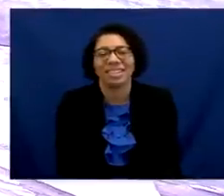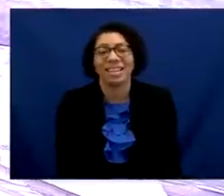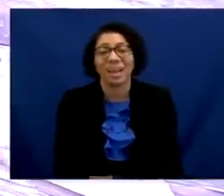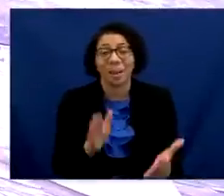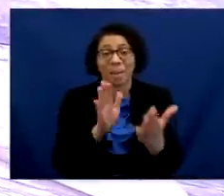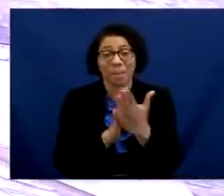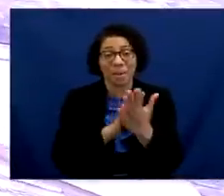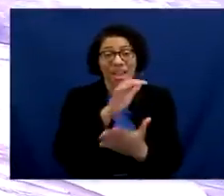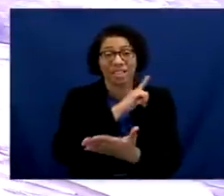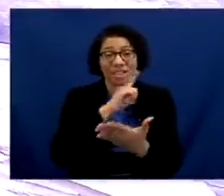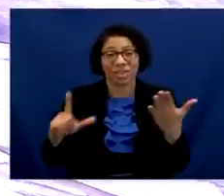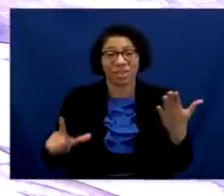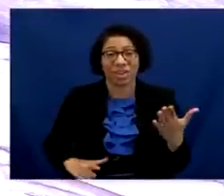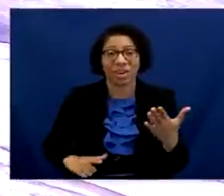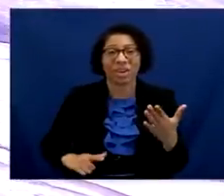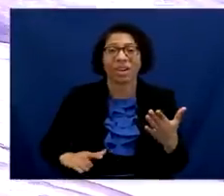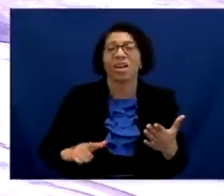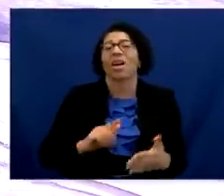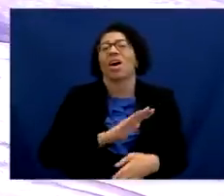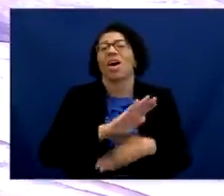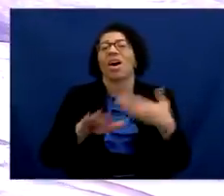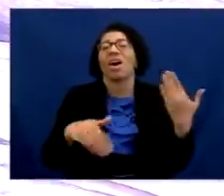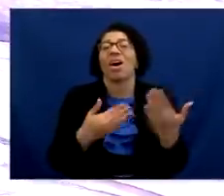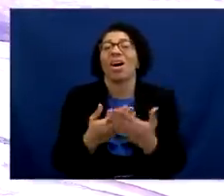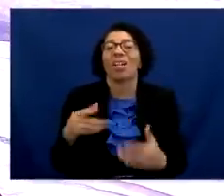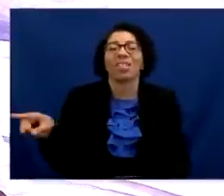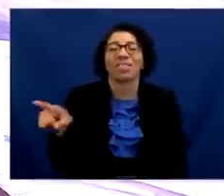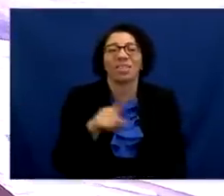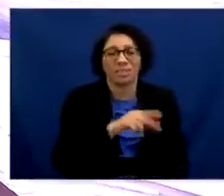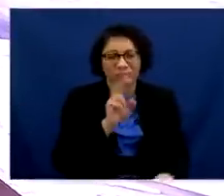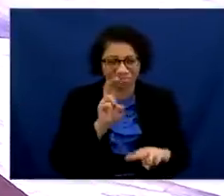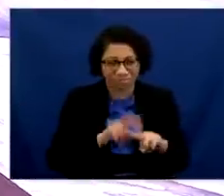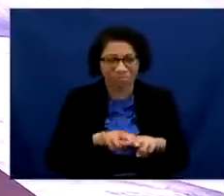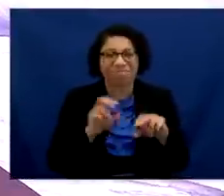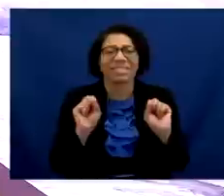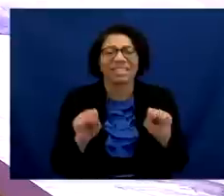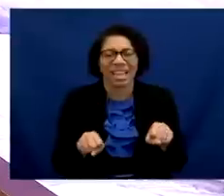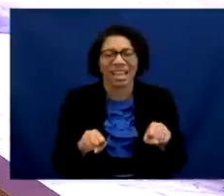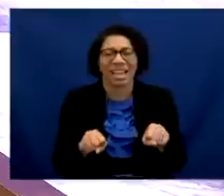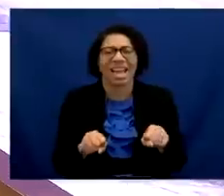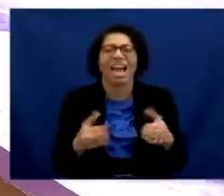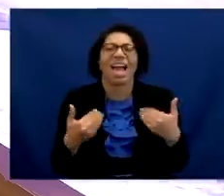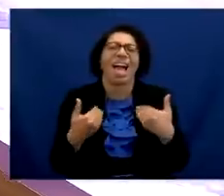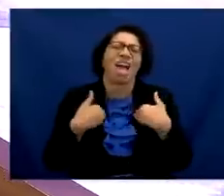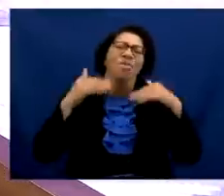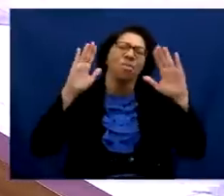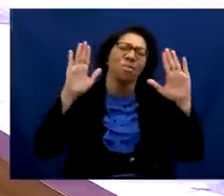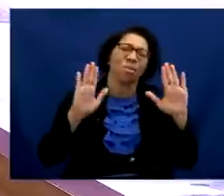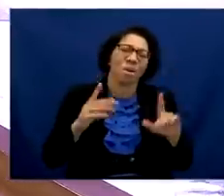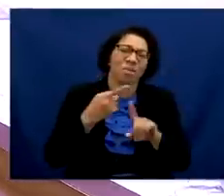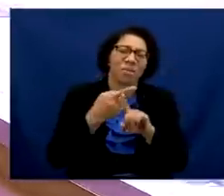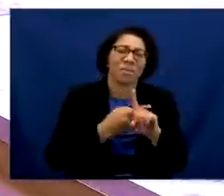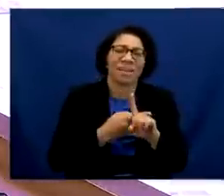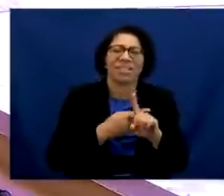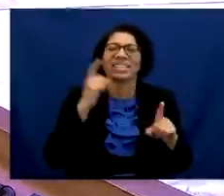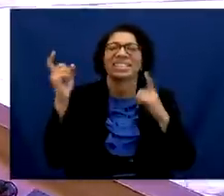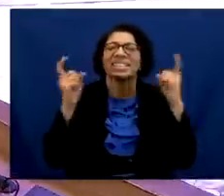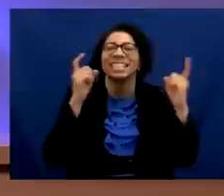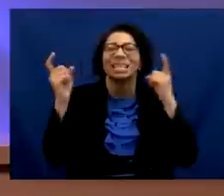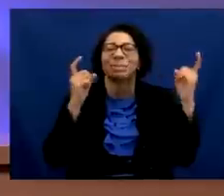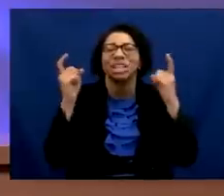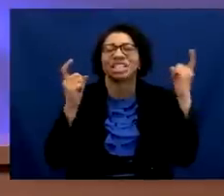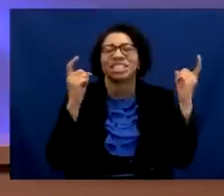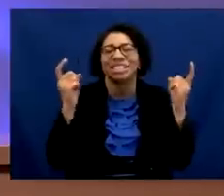The Lord for all of you. You may be seated in the presence of the Lord. May you have a phenomenal month of celebration. as